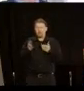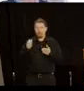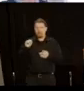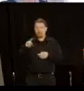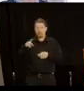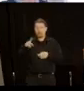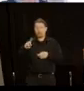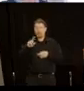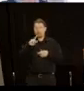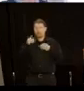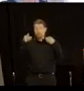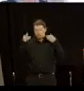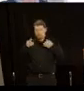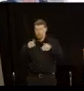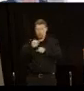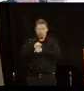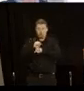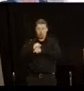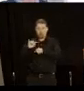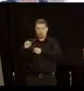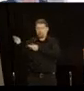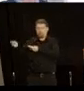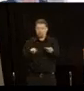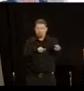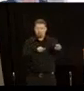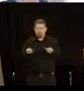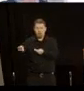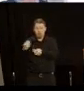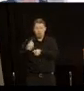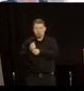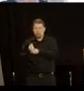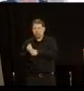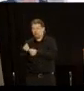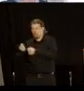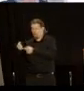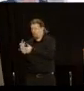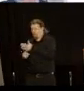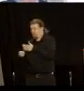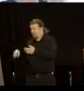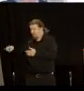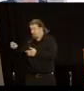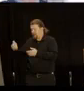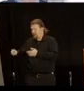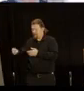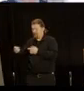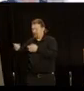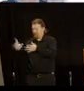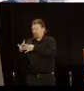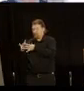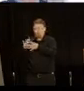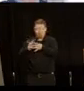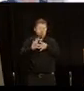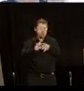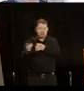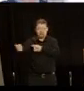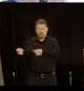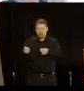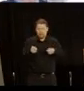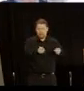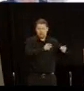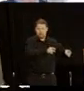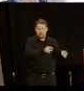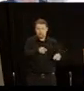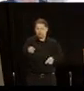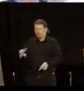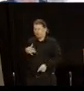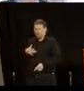focused on acting as a facilitator or a connector of dots to create a seamless network of supports to promote empowerment for the people that we